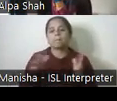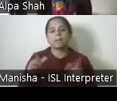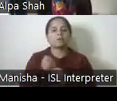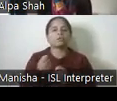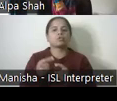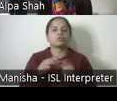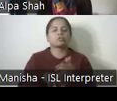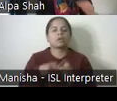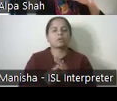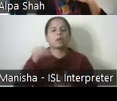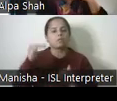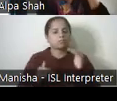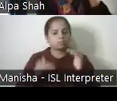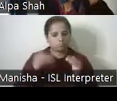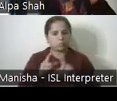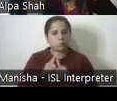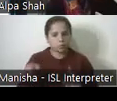inequality.